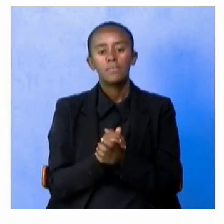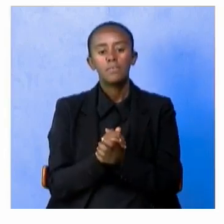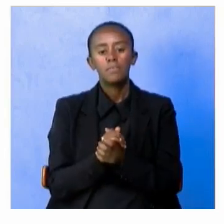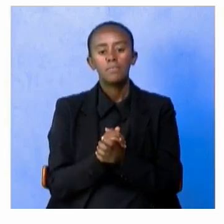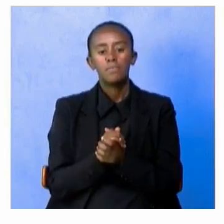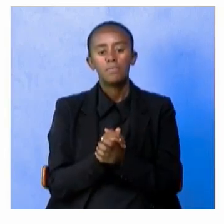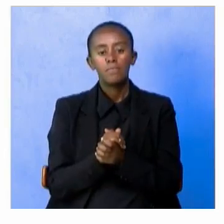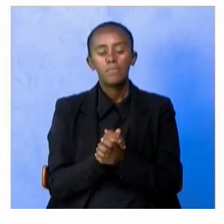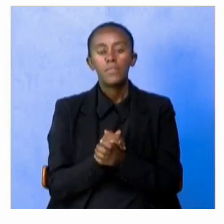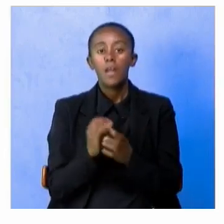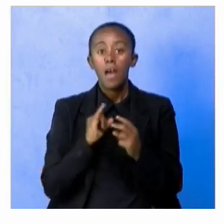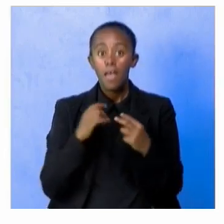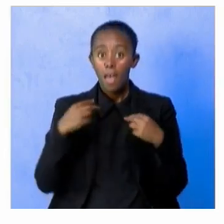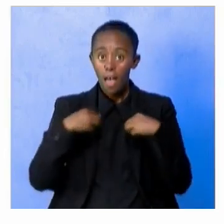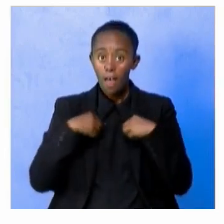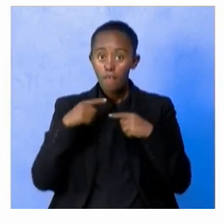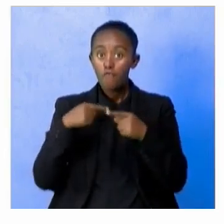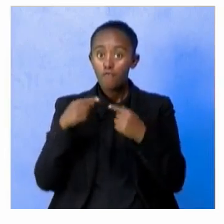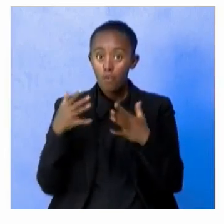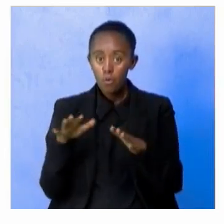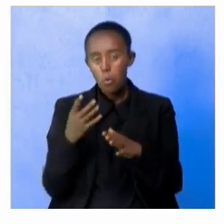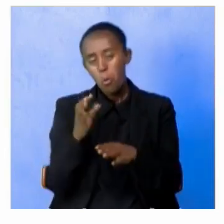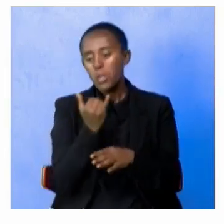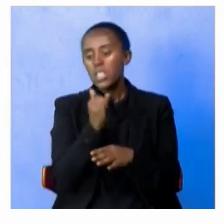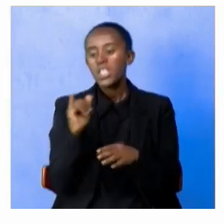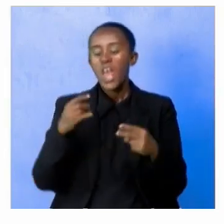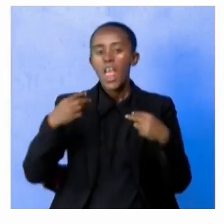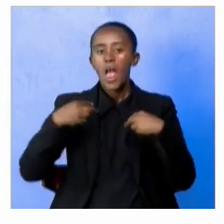I have gone, or they have gone